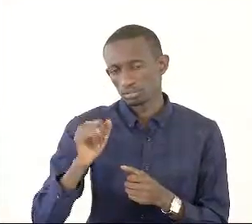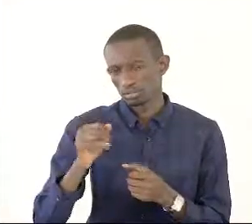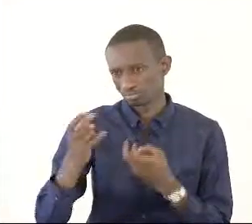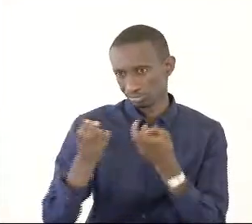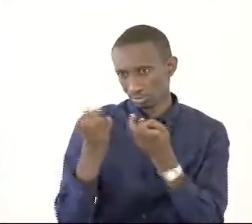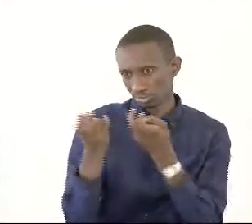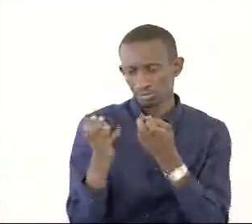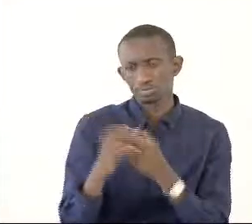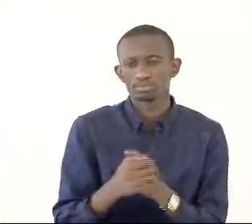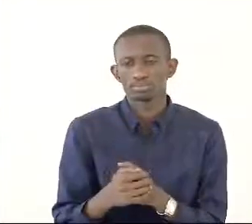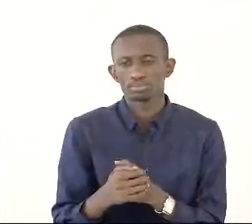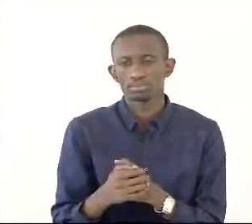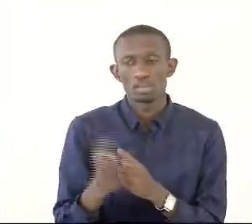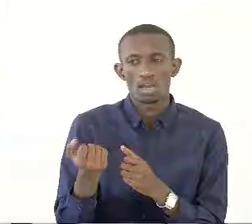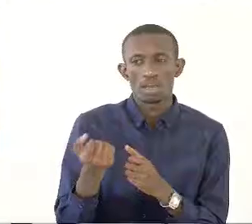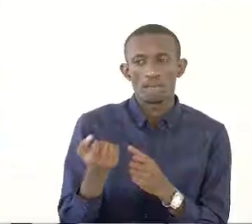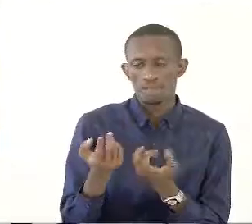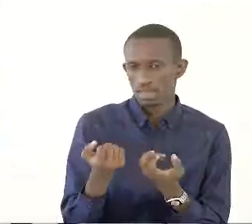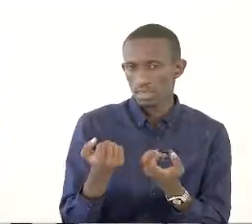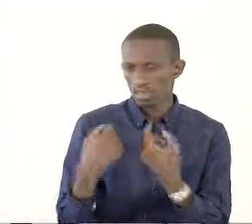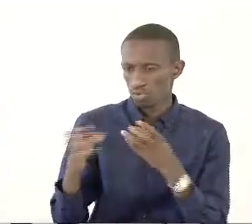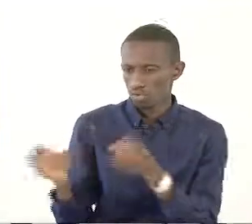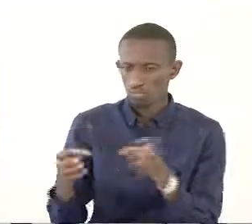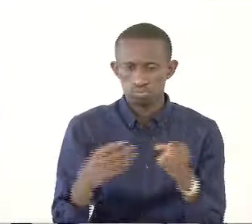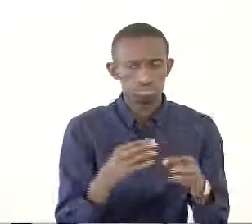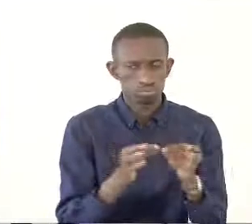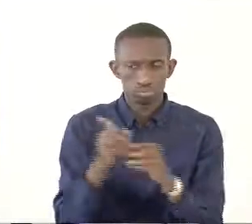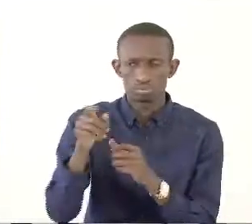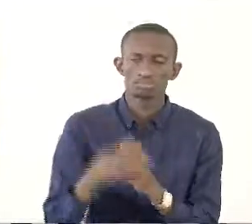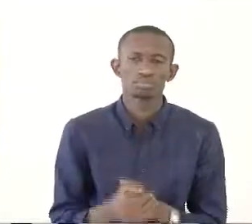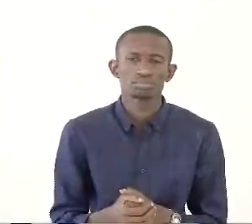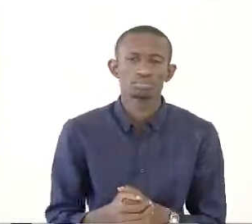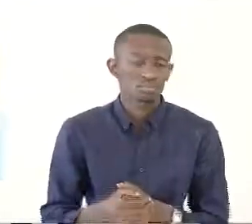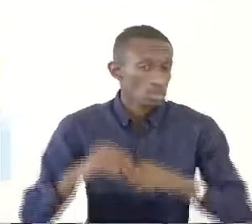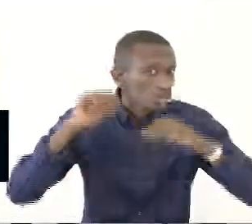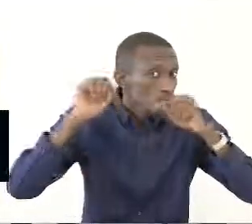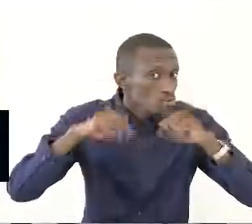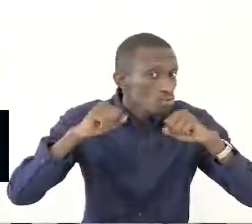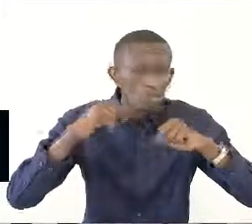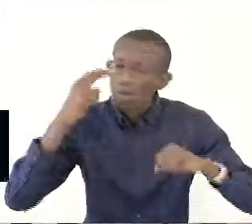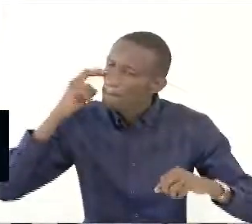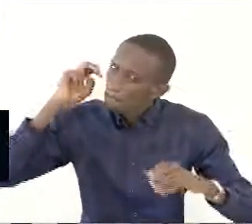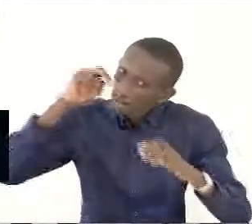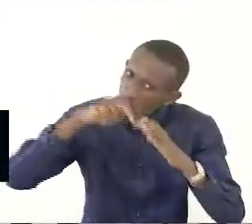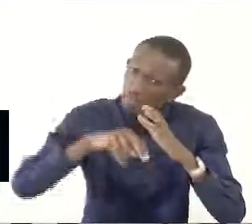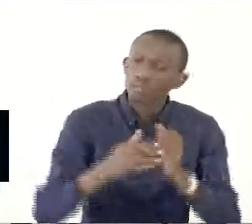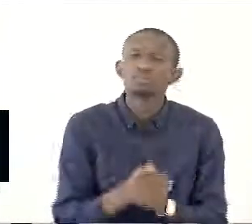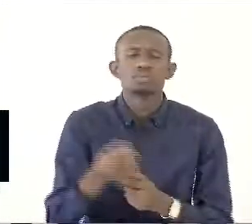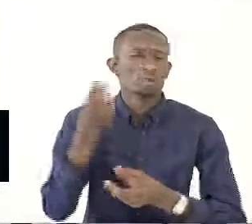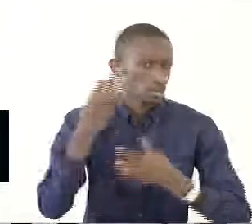You have the good definition there now. Then we can go to the